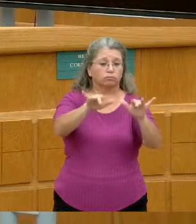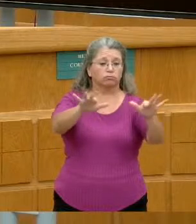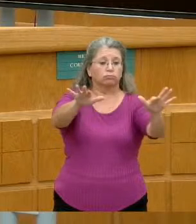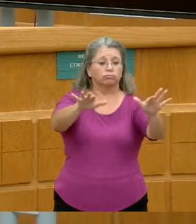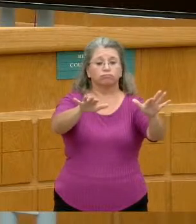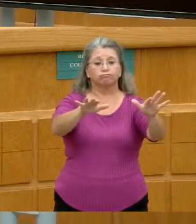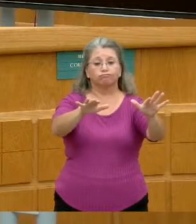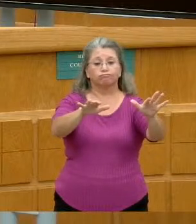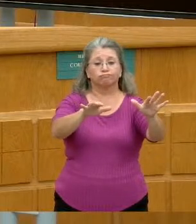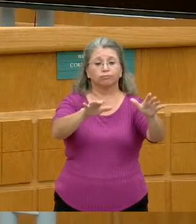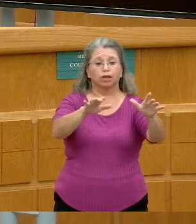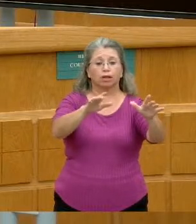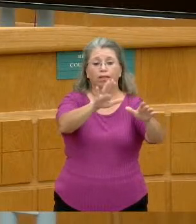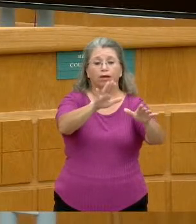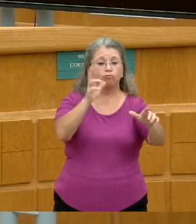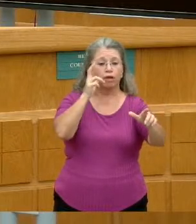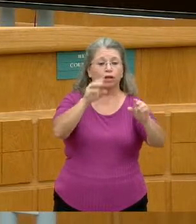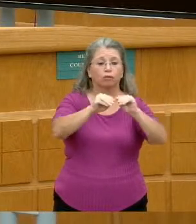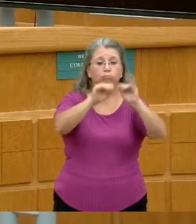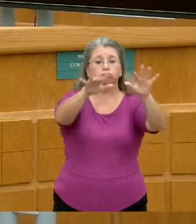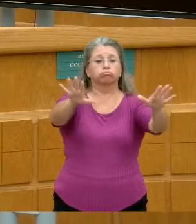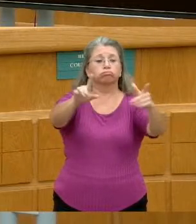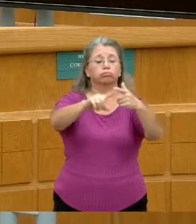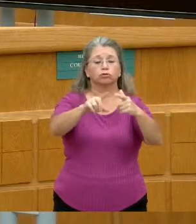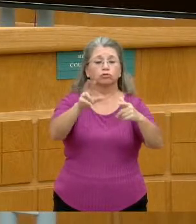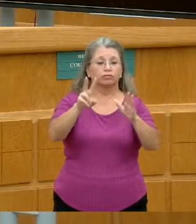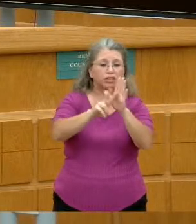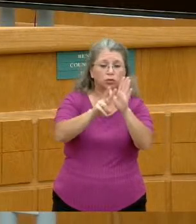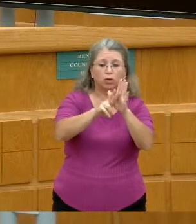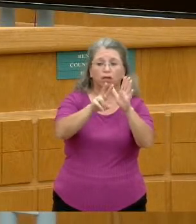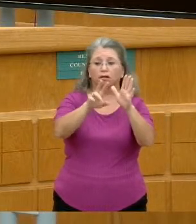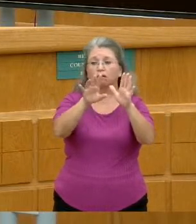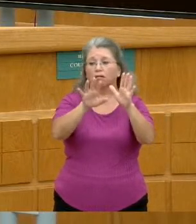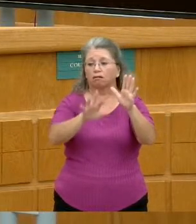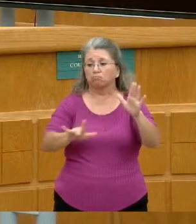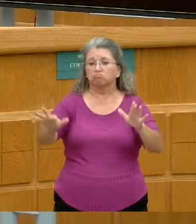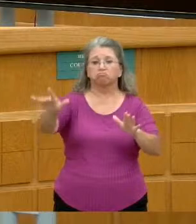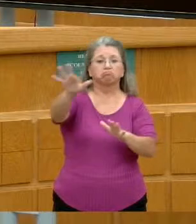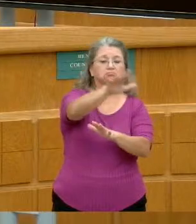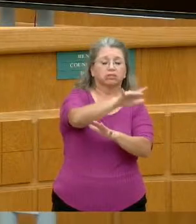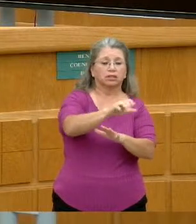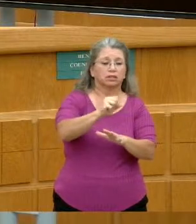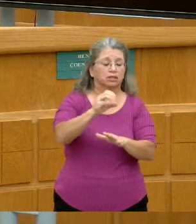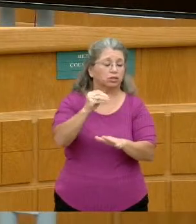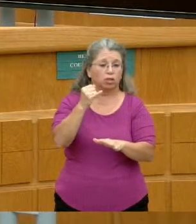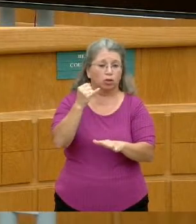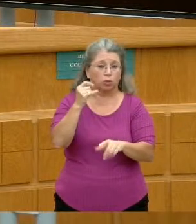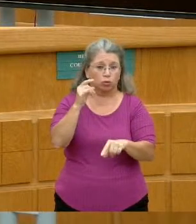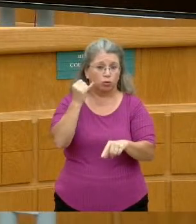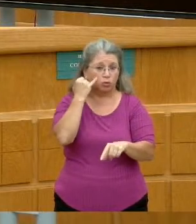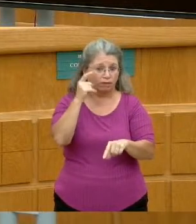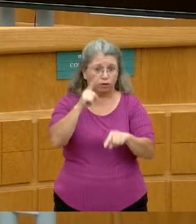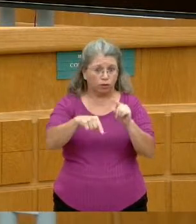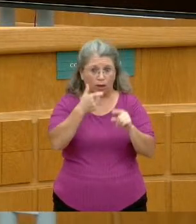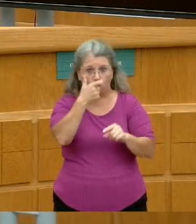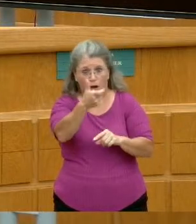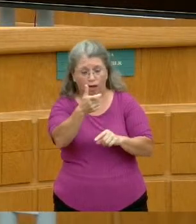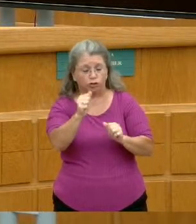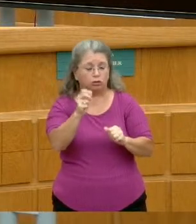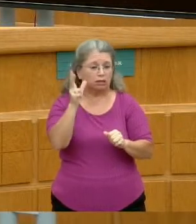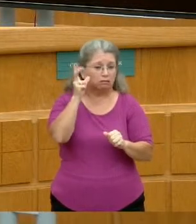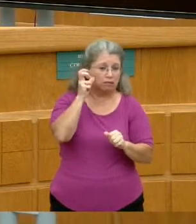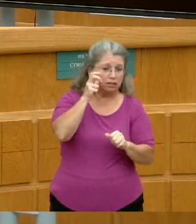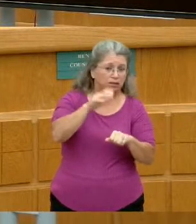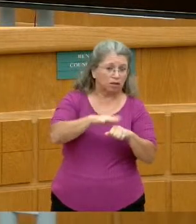So they have a big reach, and if you're not able to watch them, you can listen on your way home.